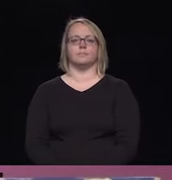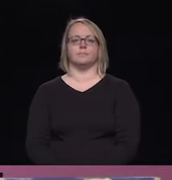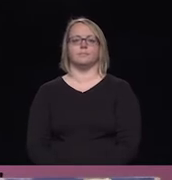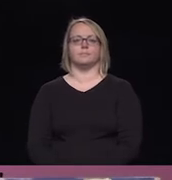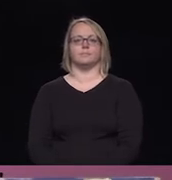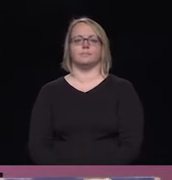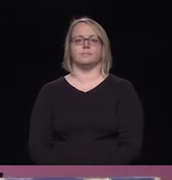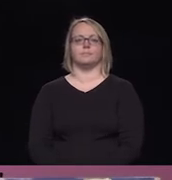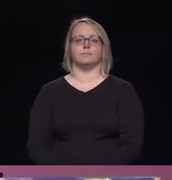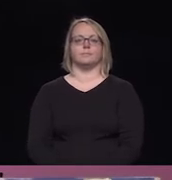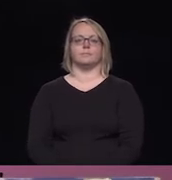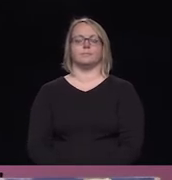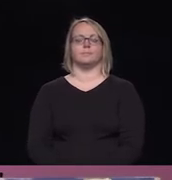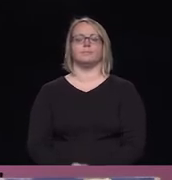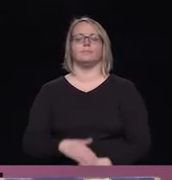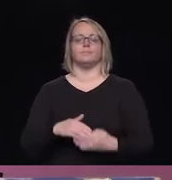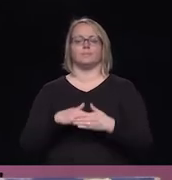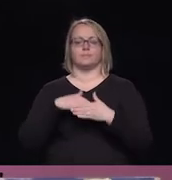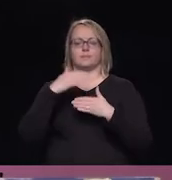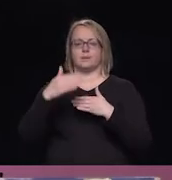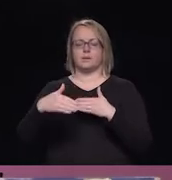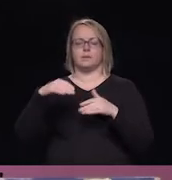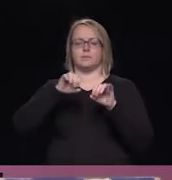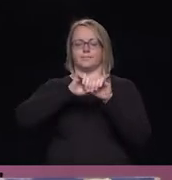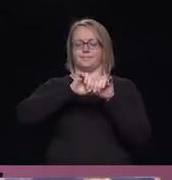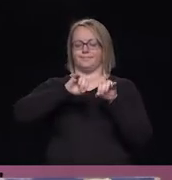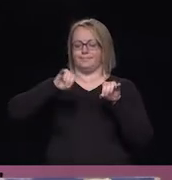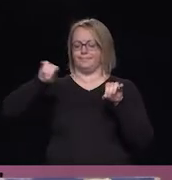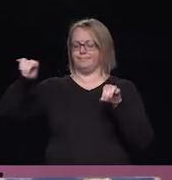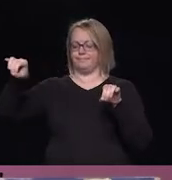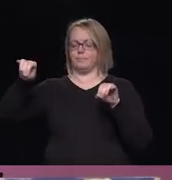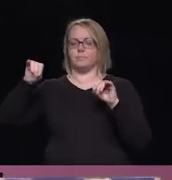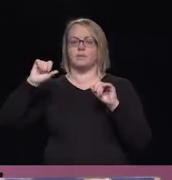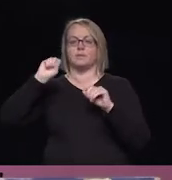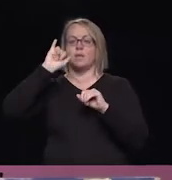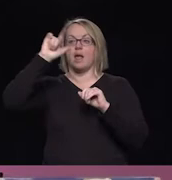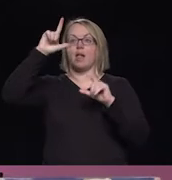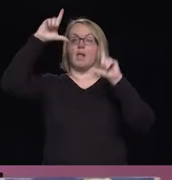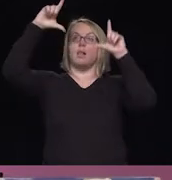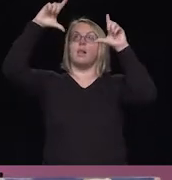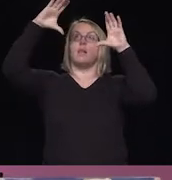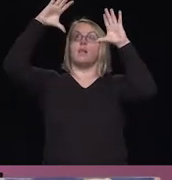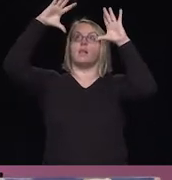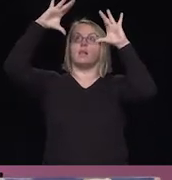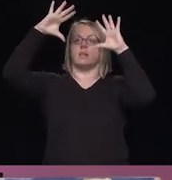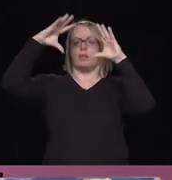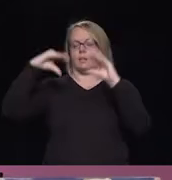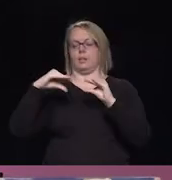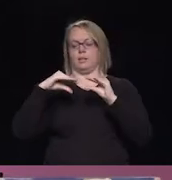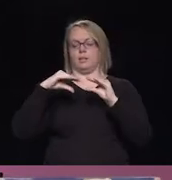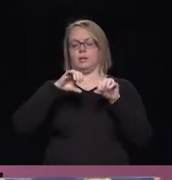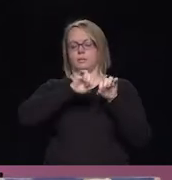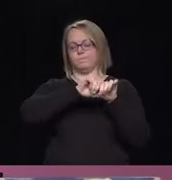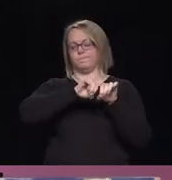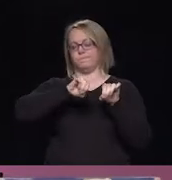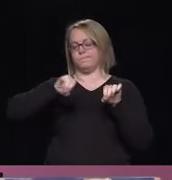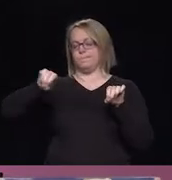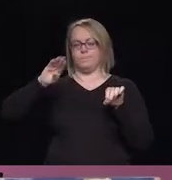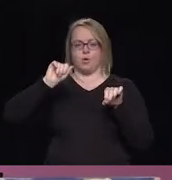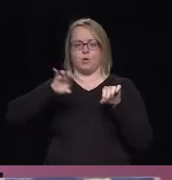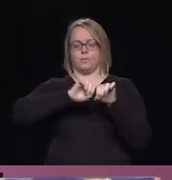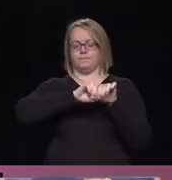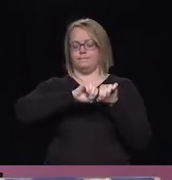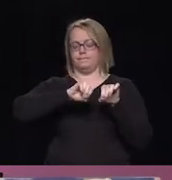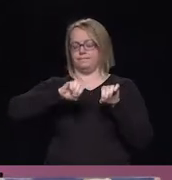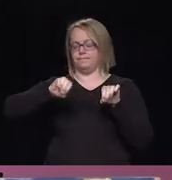Now we're going to go ahead and make the sail part here. The sail is actually down,